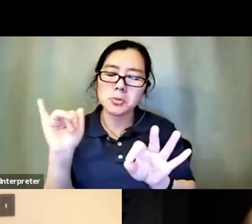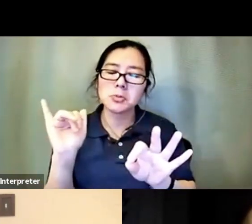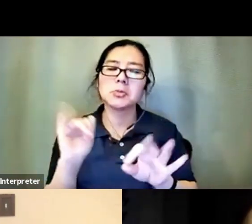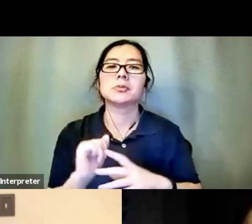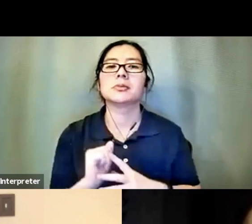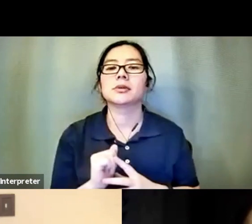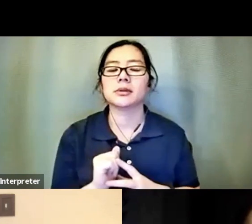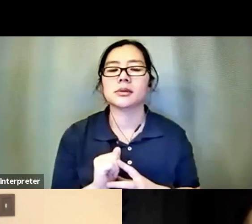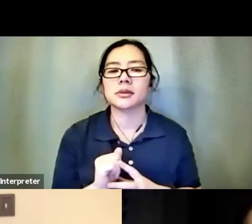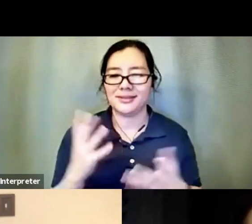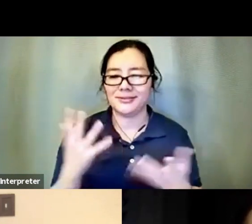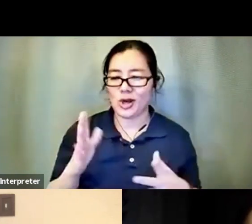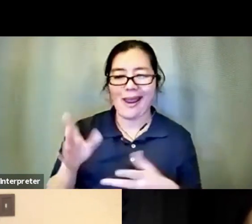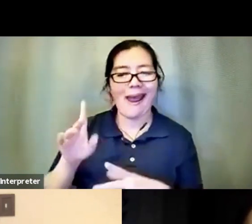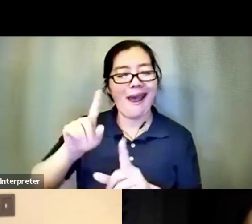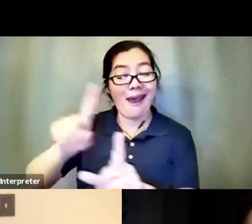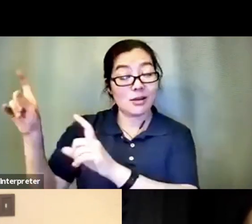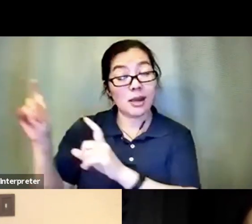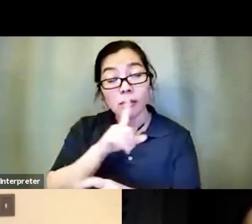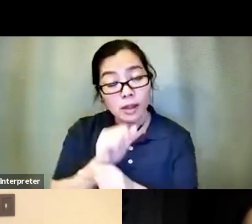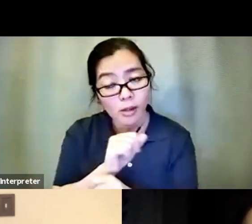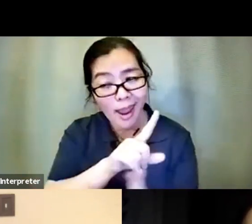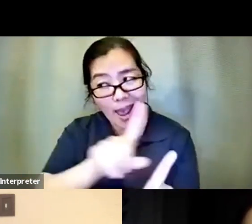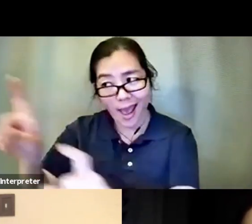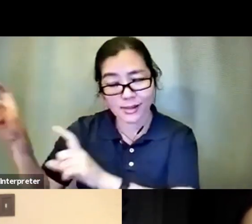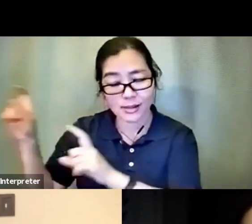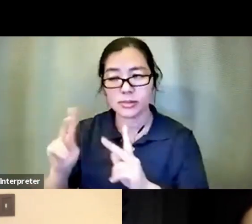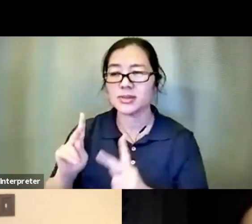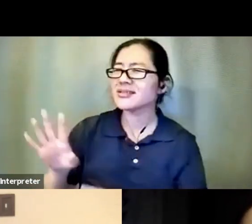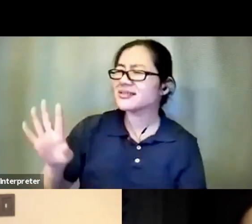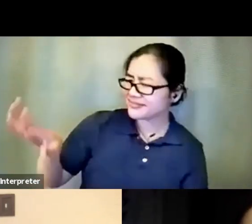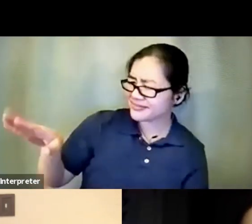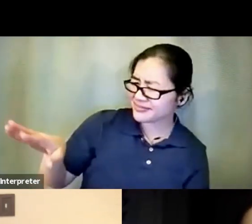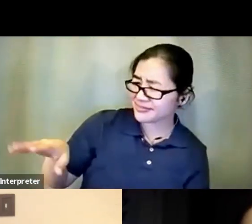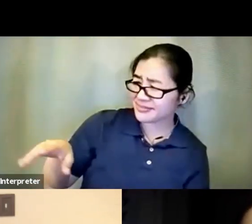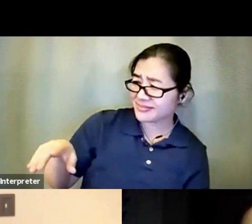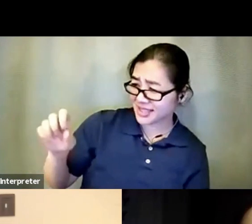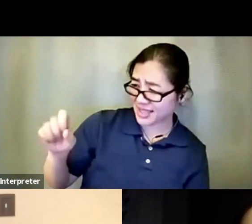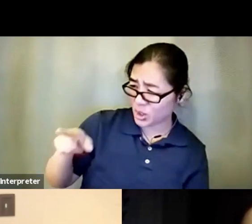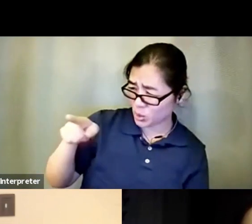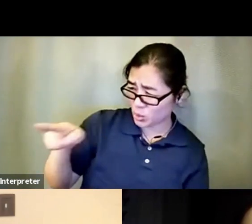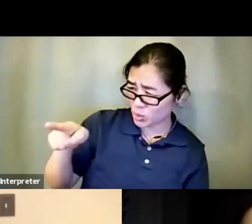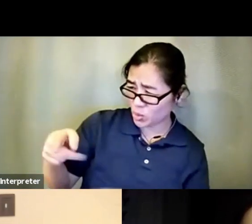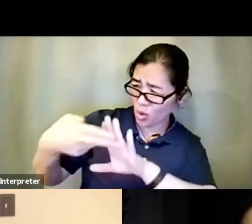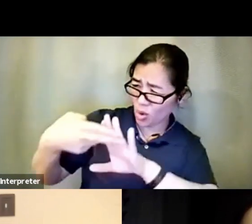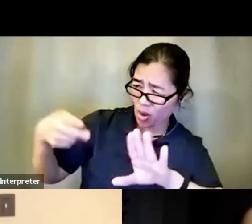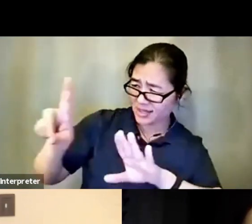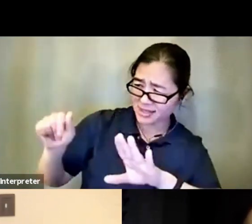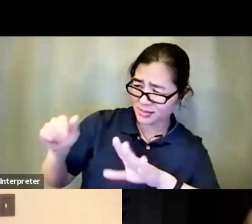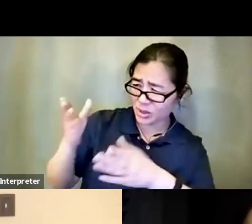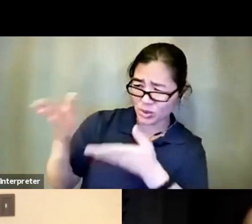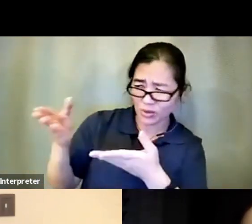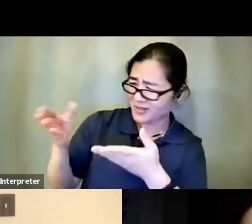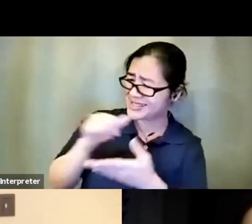I've asked people, why don't you, I literally have asked people, can you call it disability service? Since that's what you're doing and that